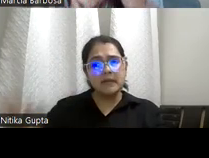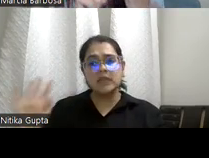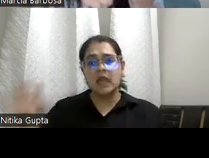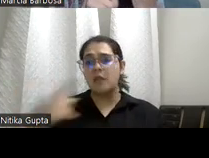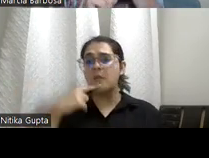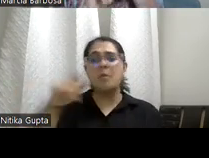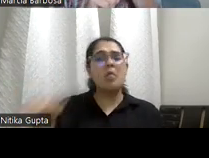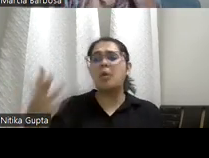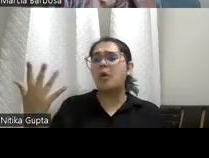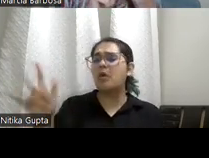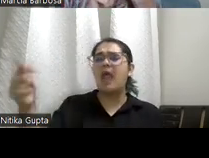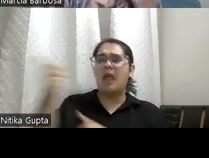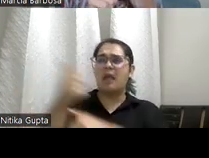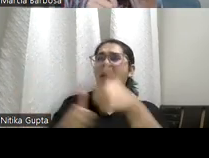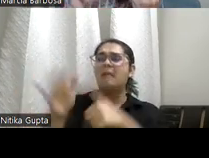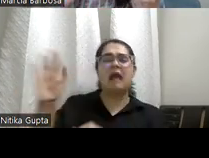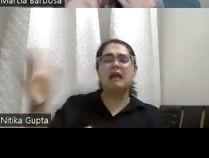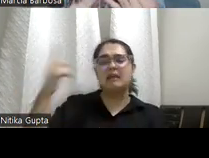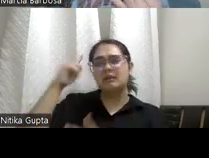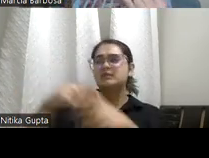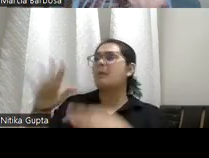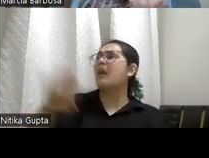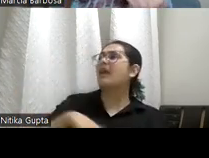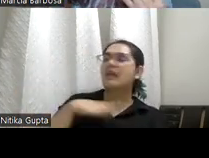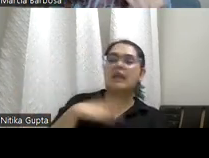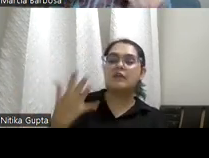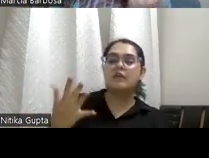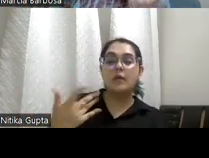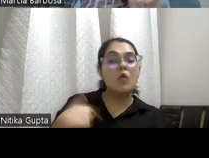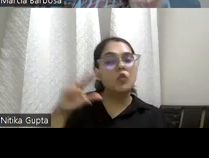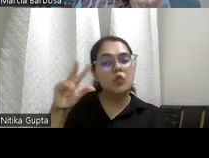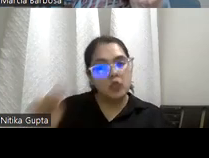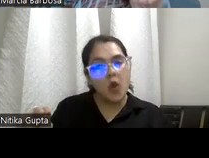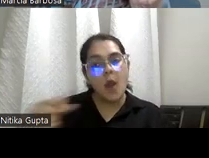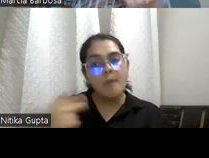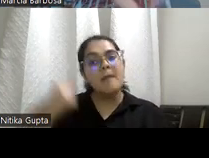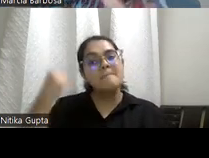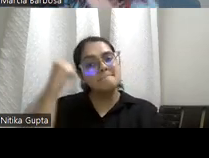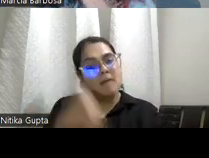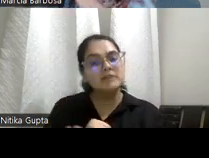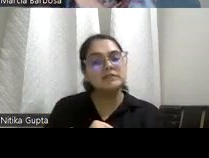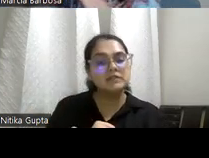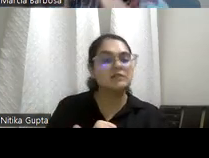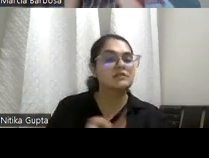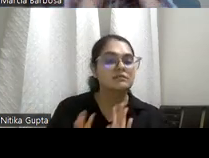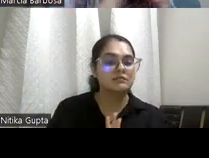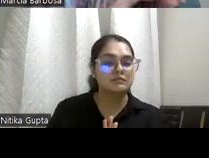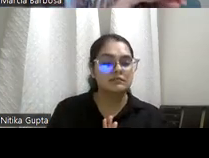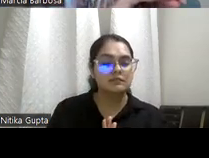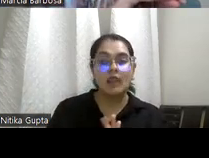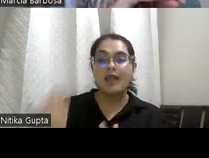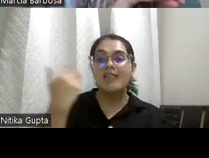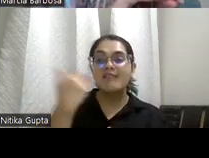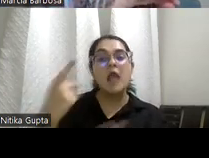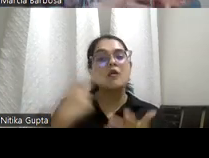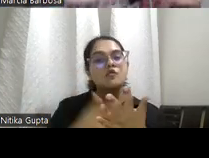is not competitive for a job, we have to create the compensatory measures while we change the